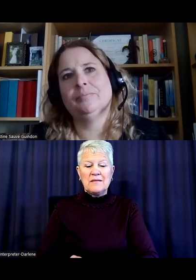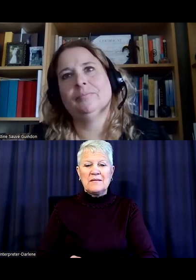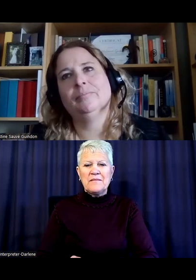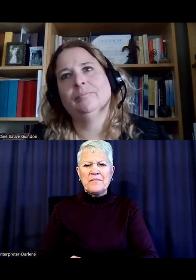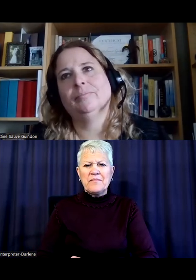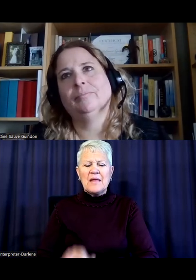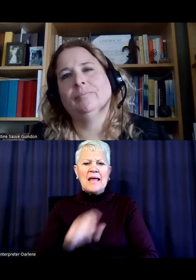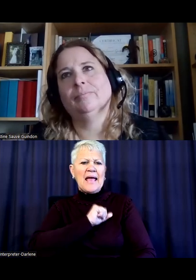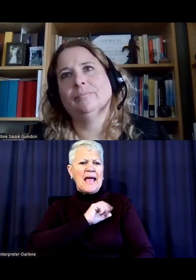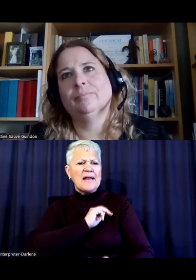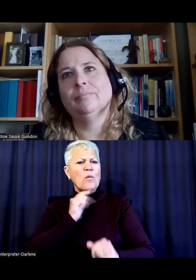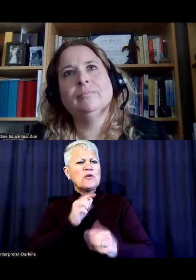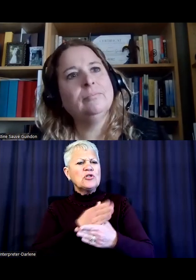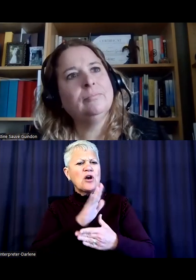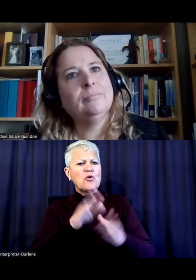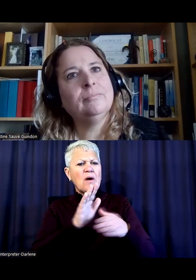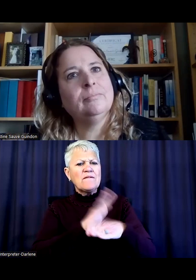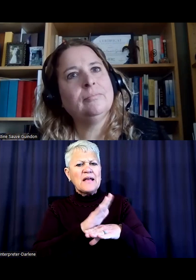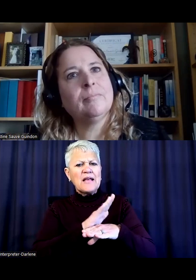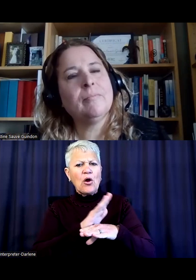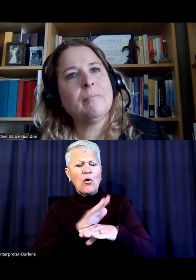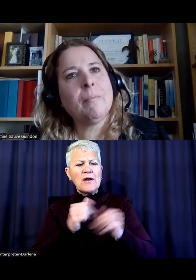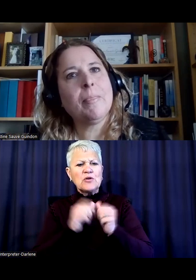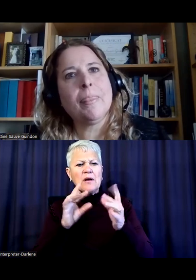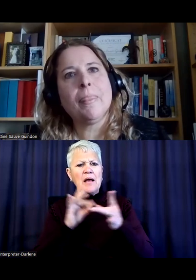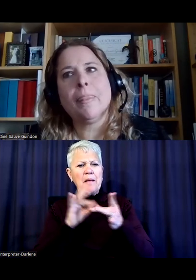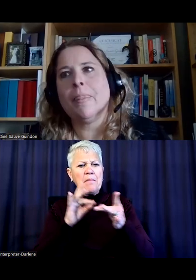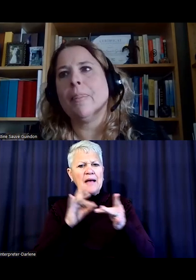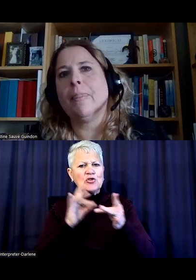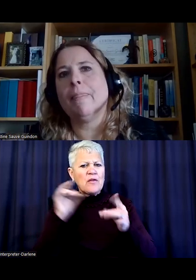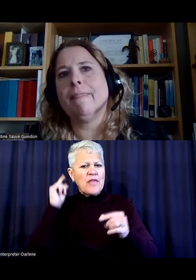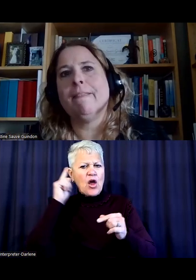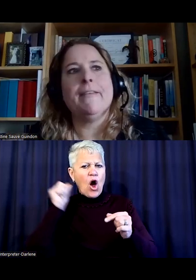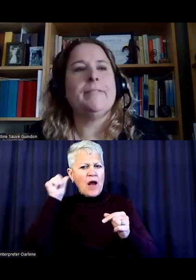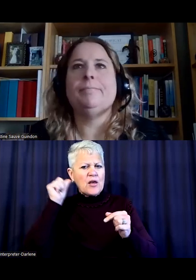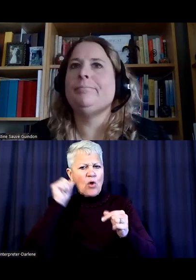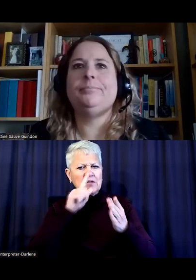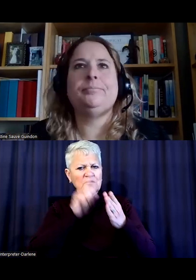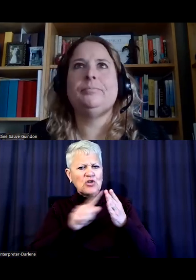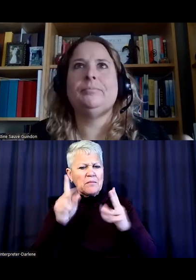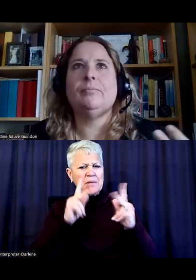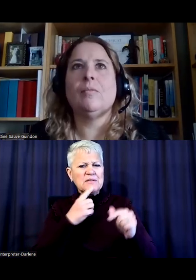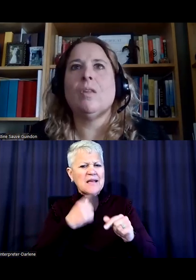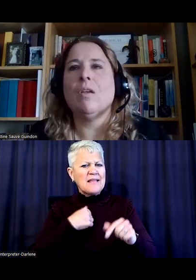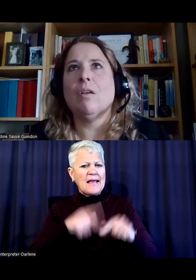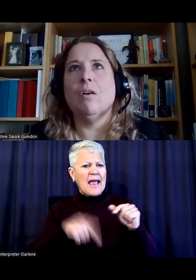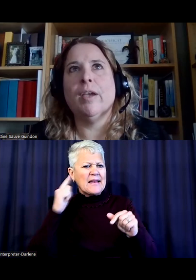Christine, when you're sharing your video, could you make sure that the audio is checked? People are saying they're not hearing the video. Okay,